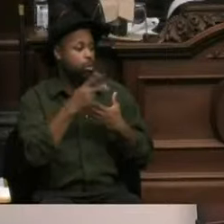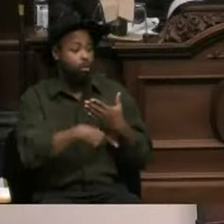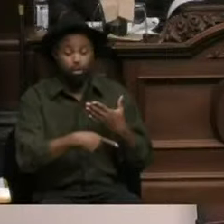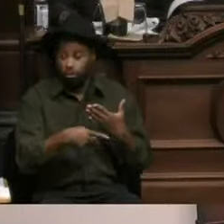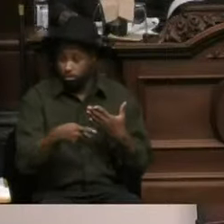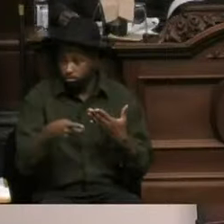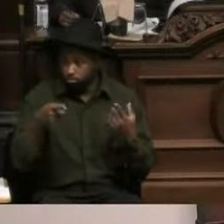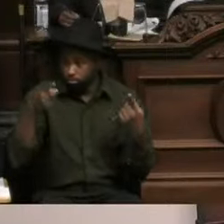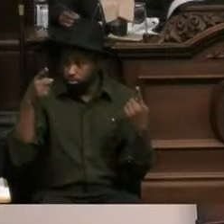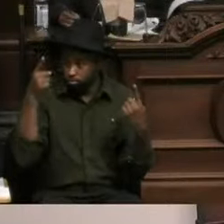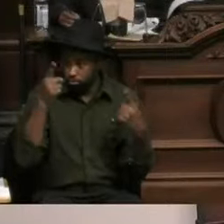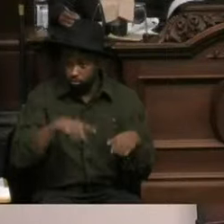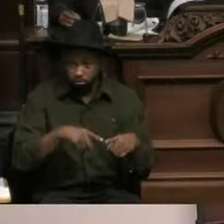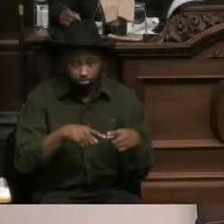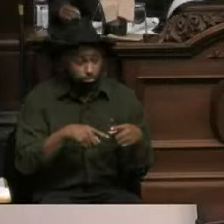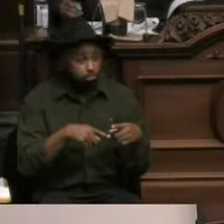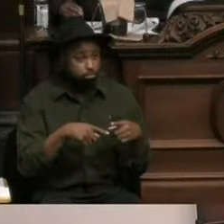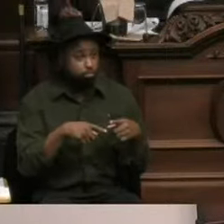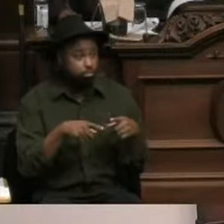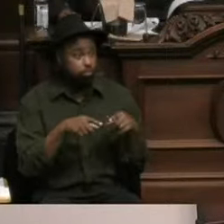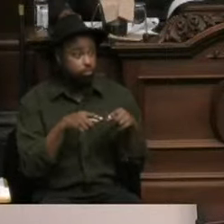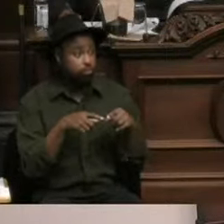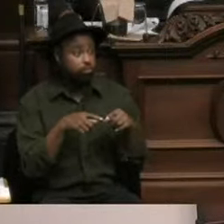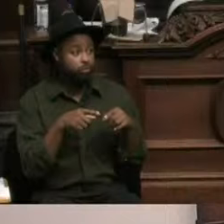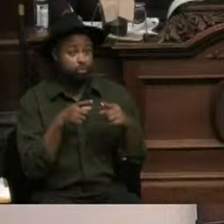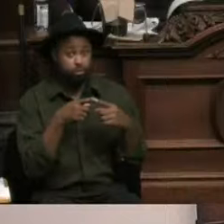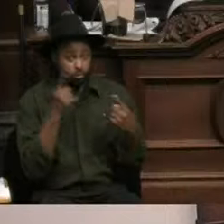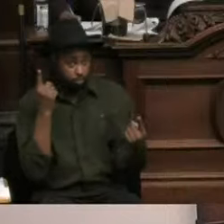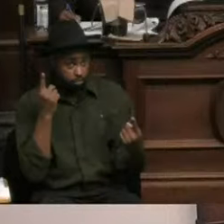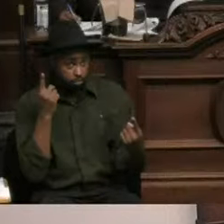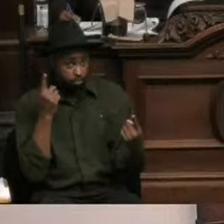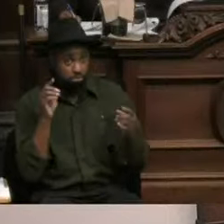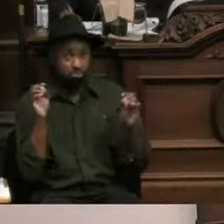Aye. Any opposed? Motion carries.